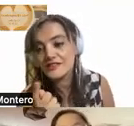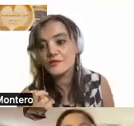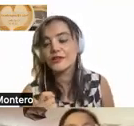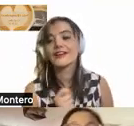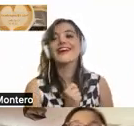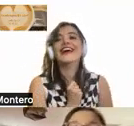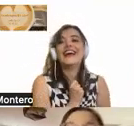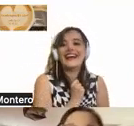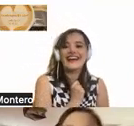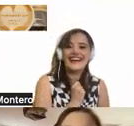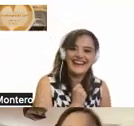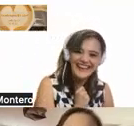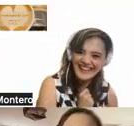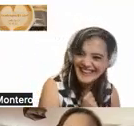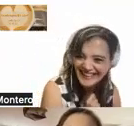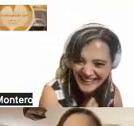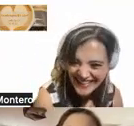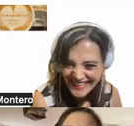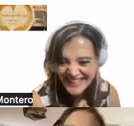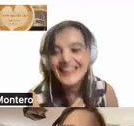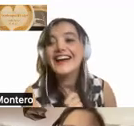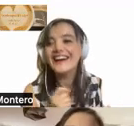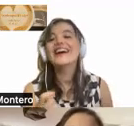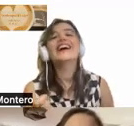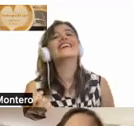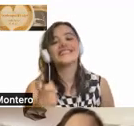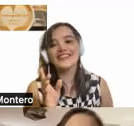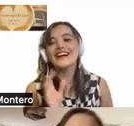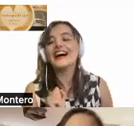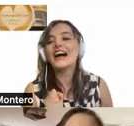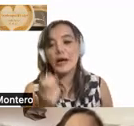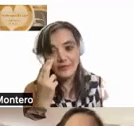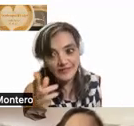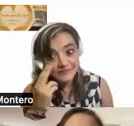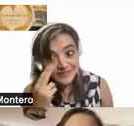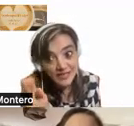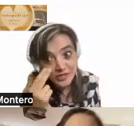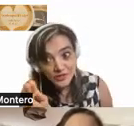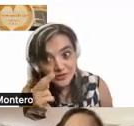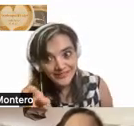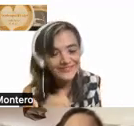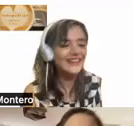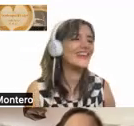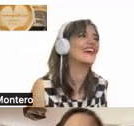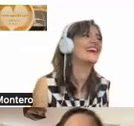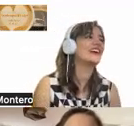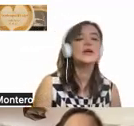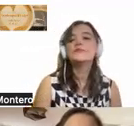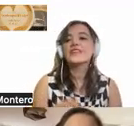exercise is working. So seeing what you're doing,